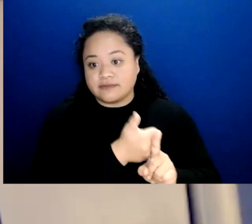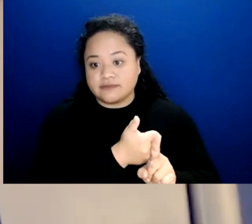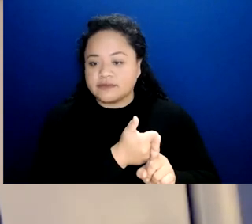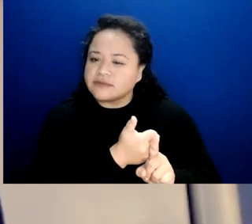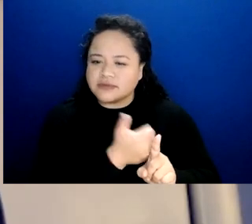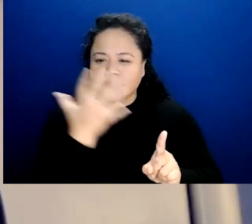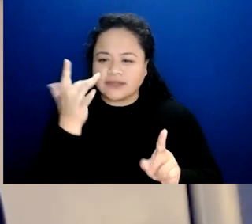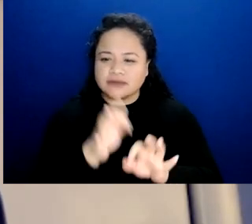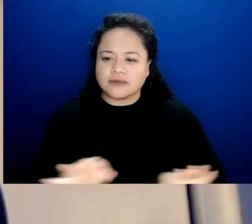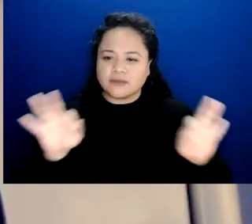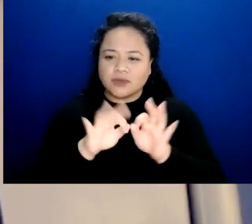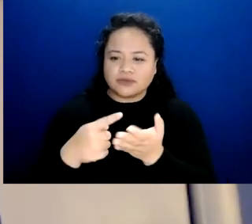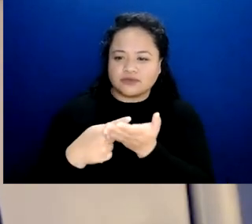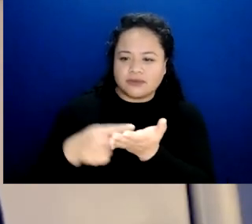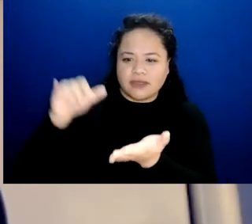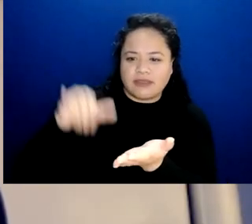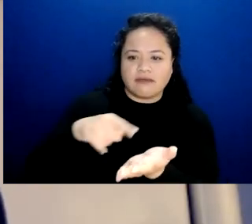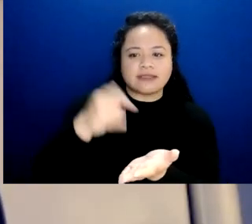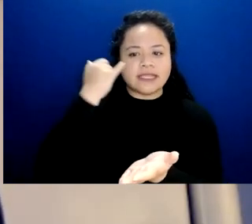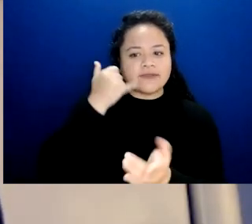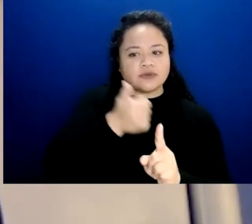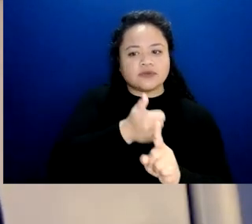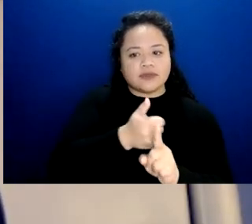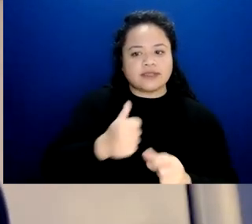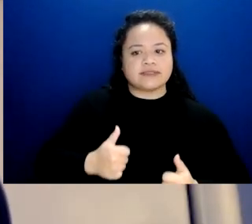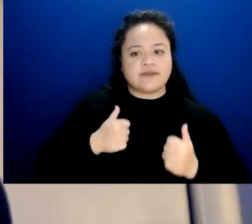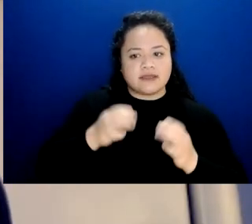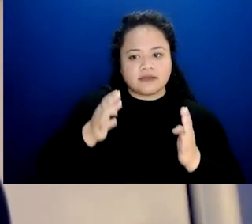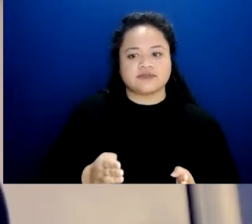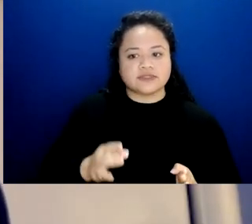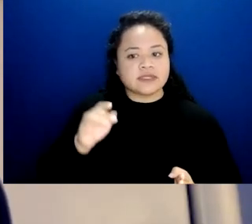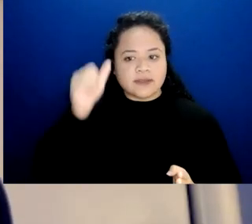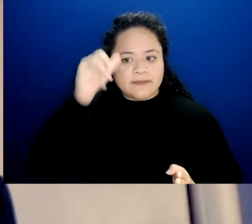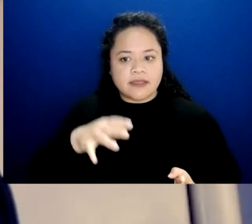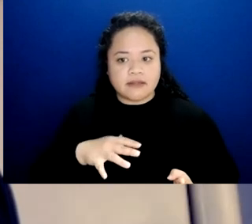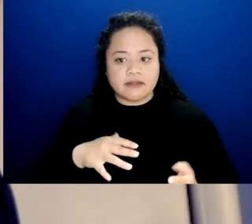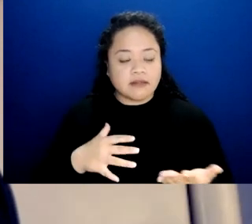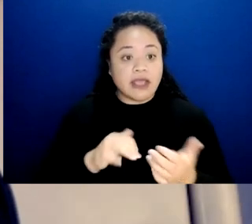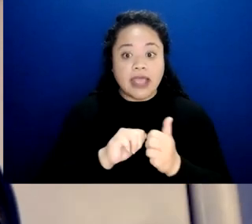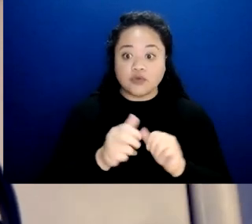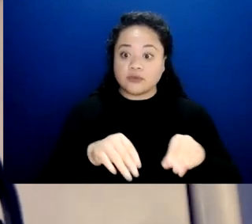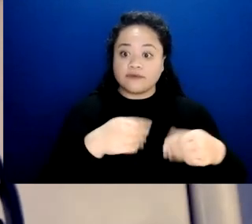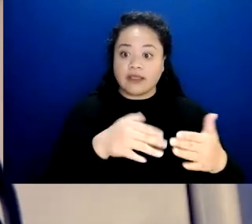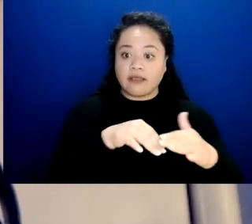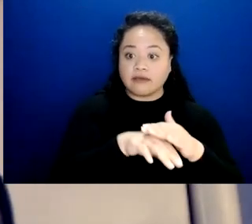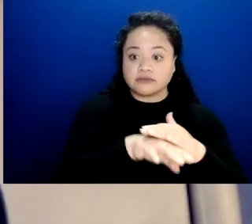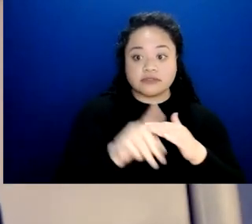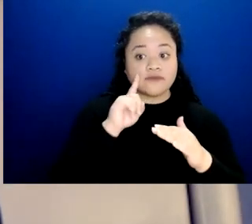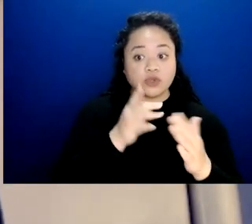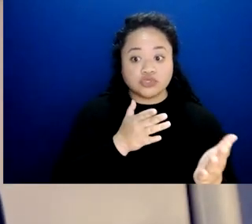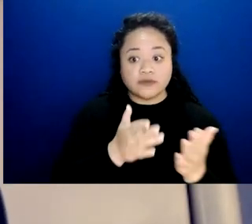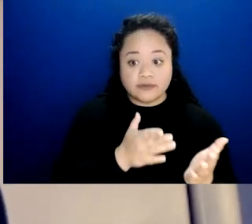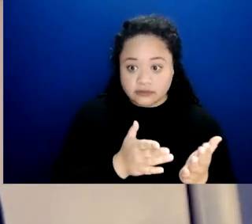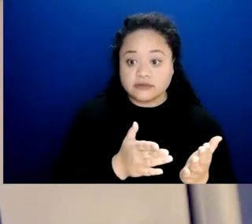male? How can we improve access to services for male identified survivors? Specifically,